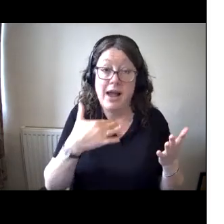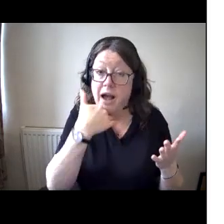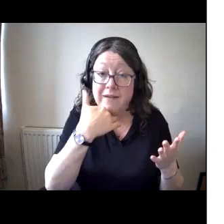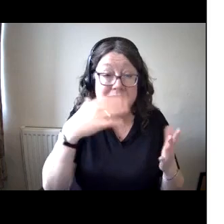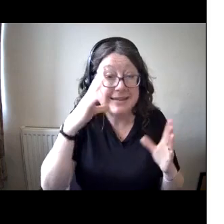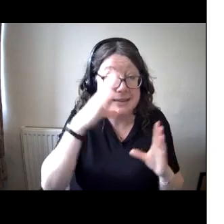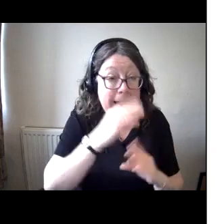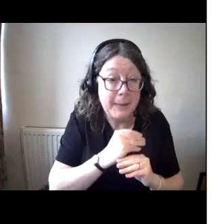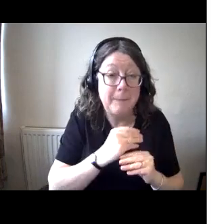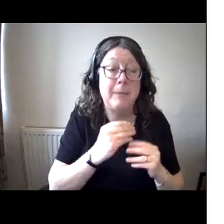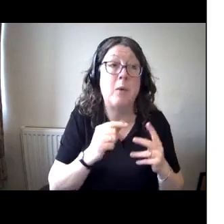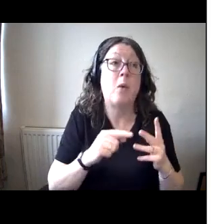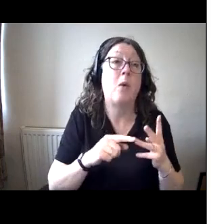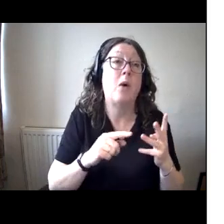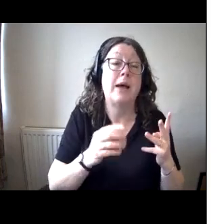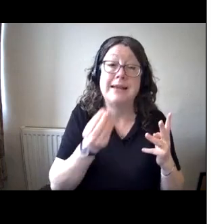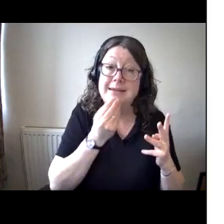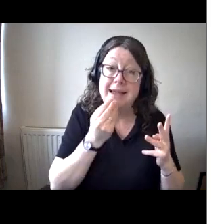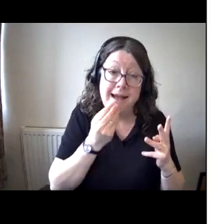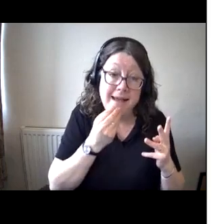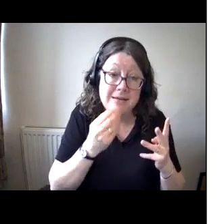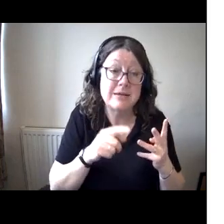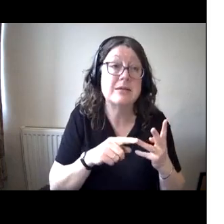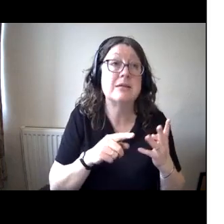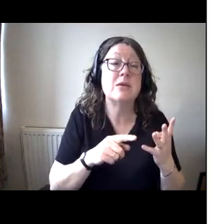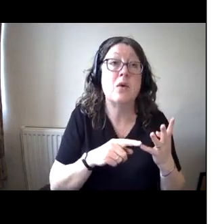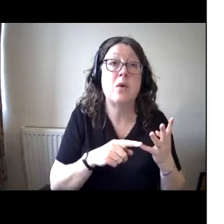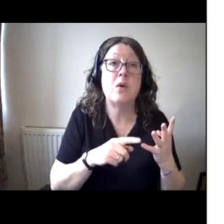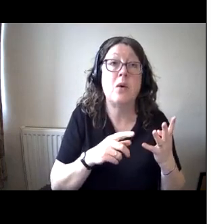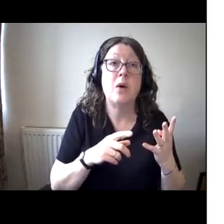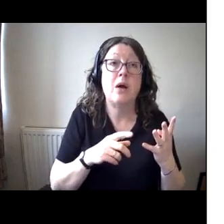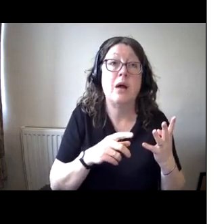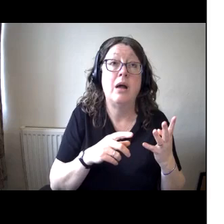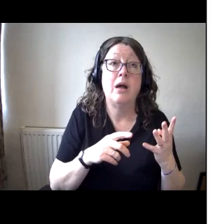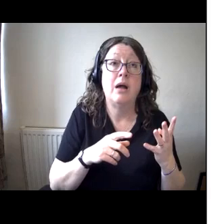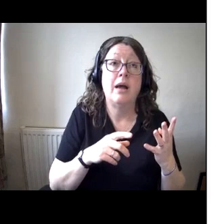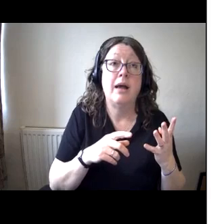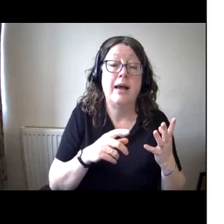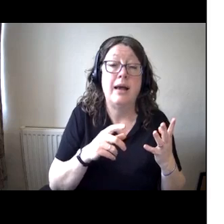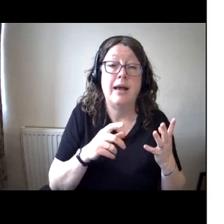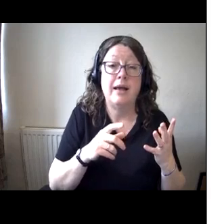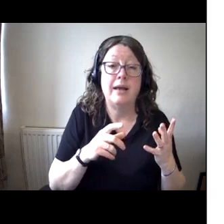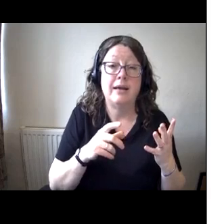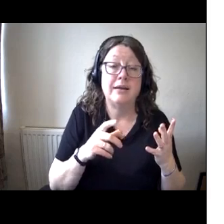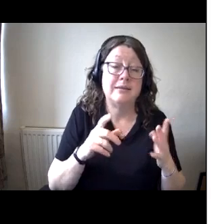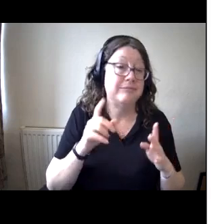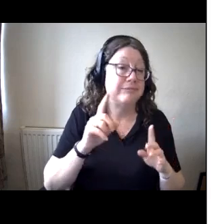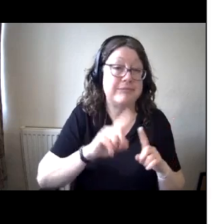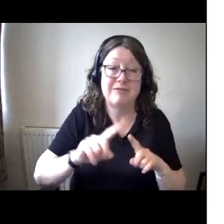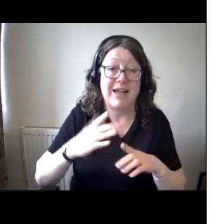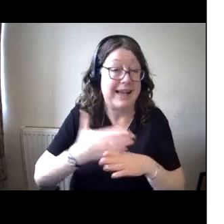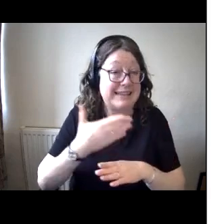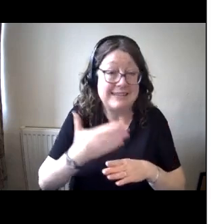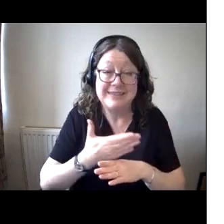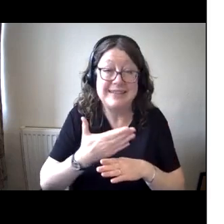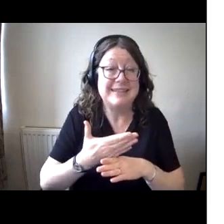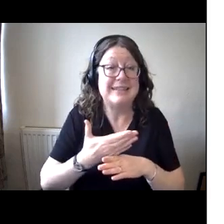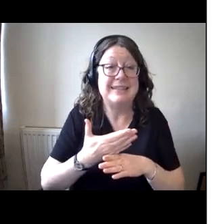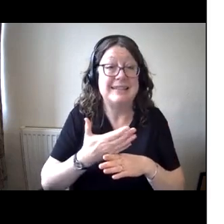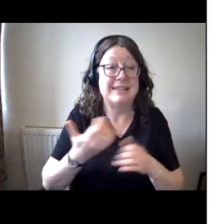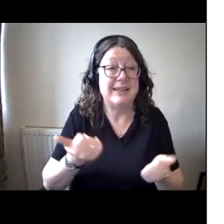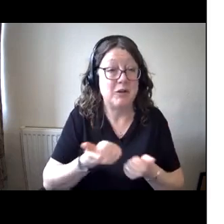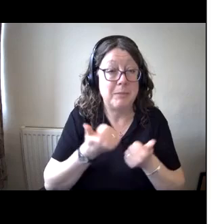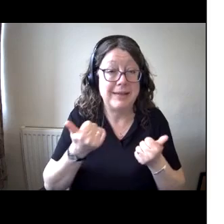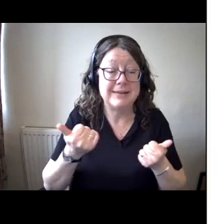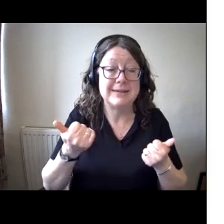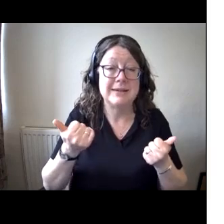their diet has been like, whether they're in good health or not, what types of activities they may well have completed. Also